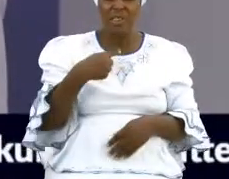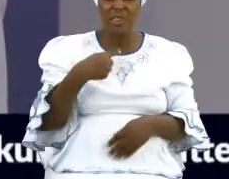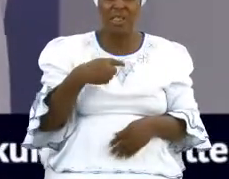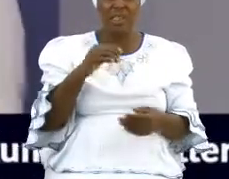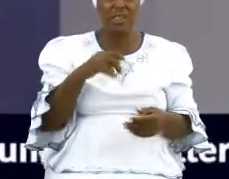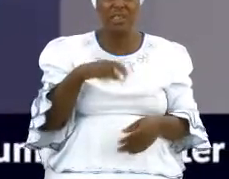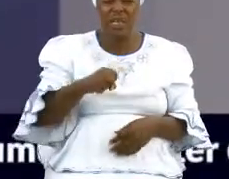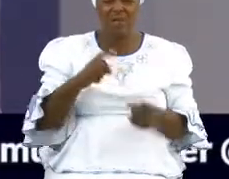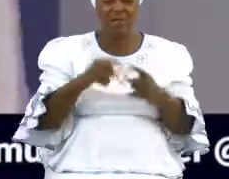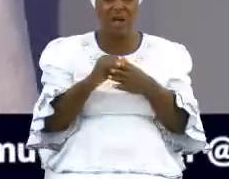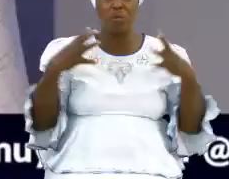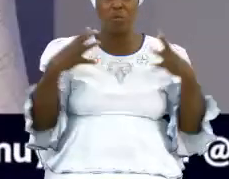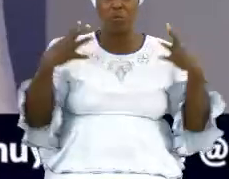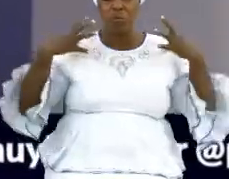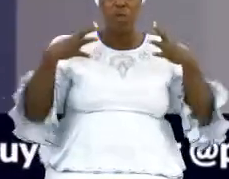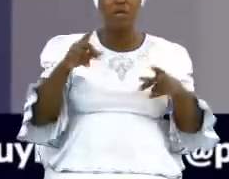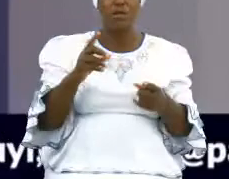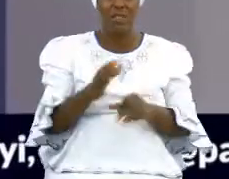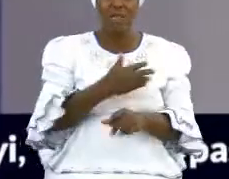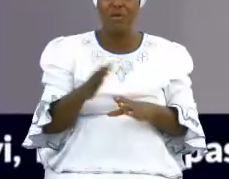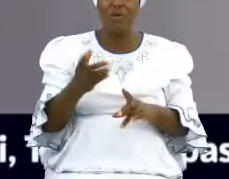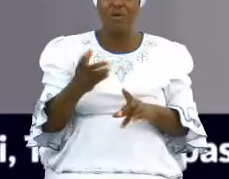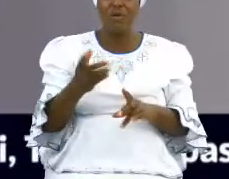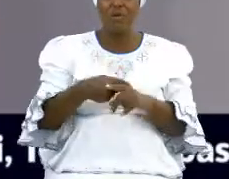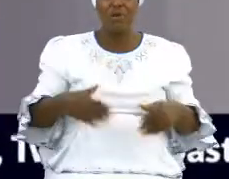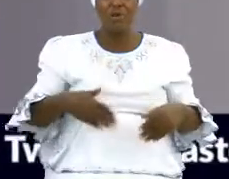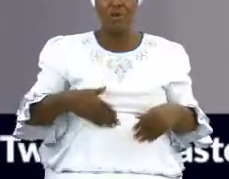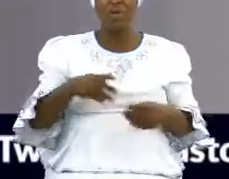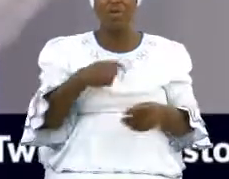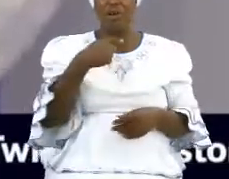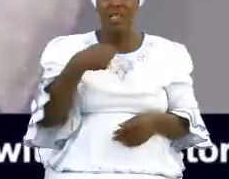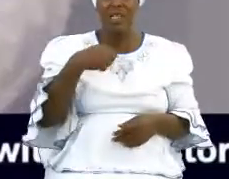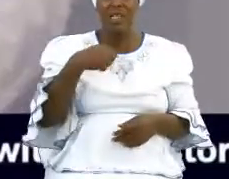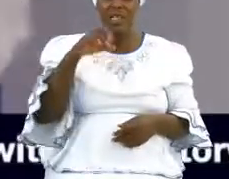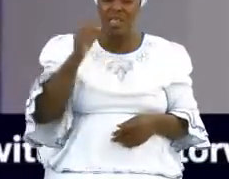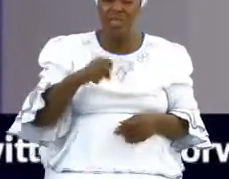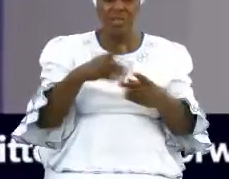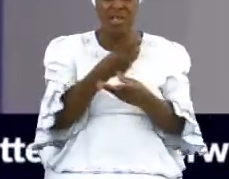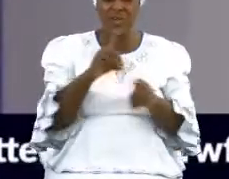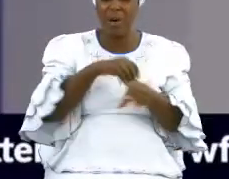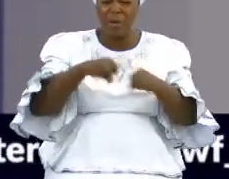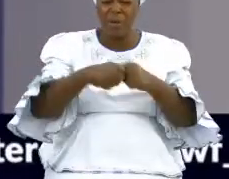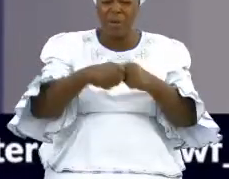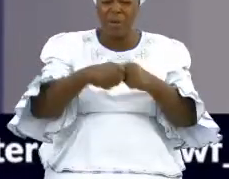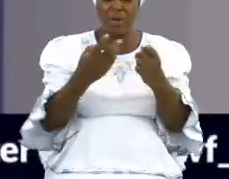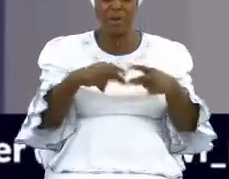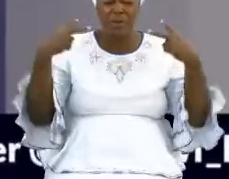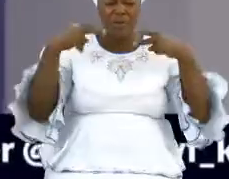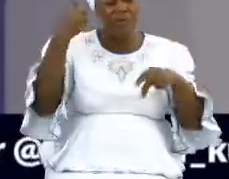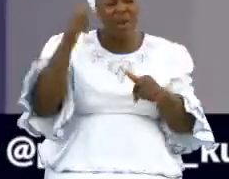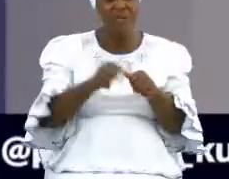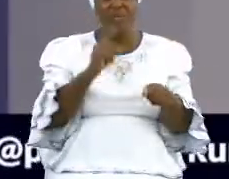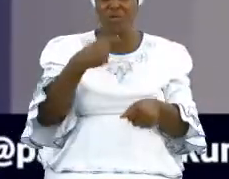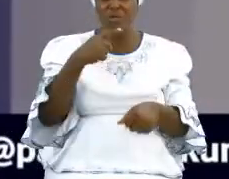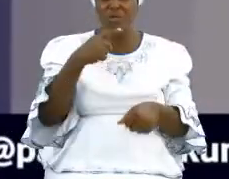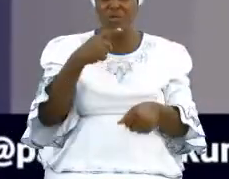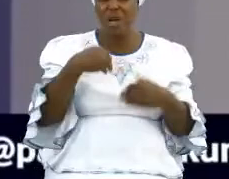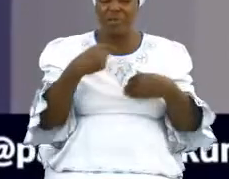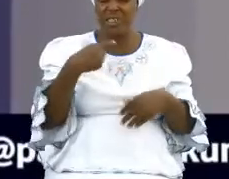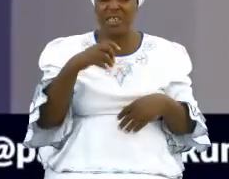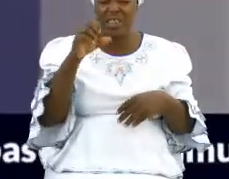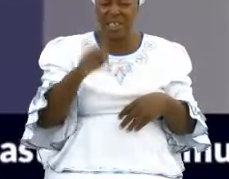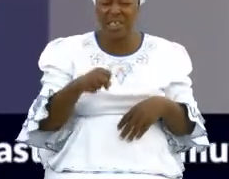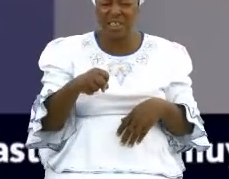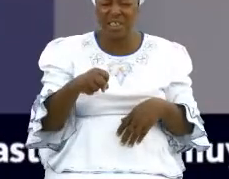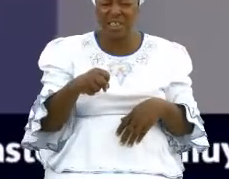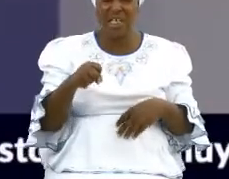the tummy. You have said yes to deliverance and the breaking of yoke for everyone. You have said yes that